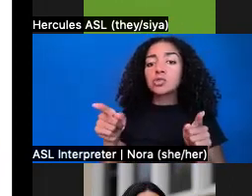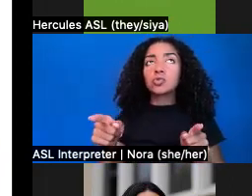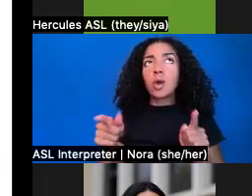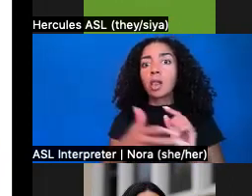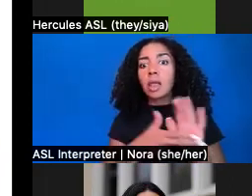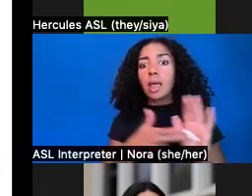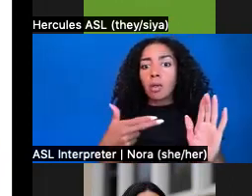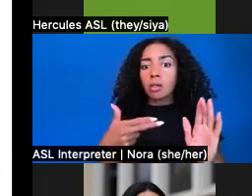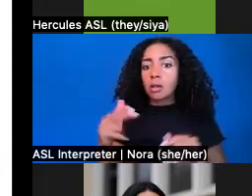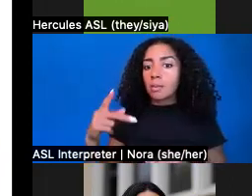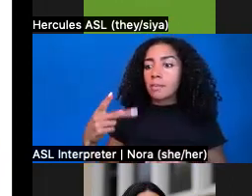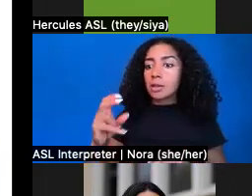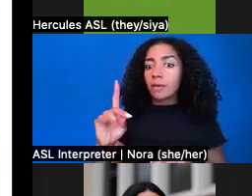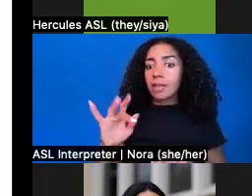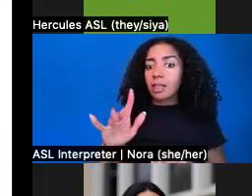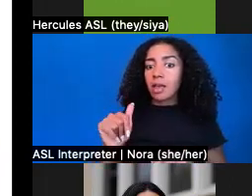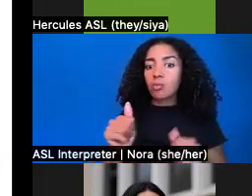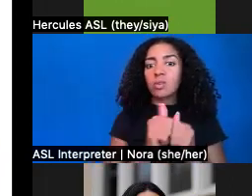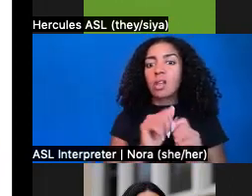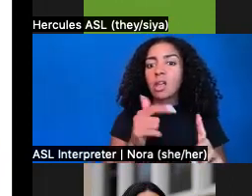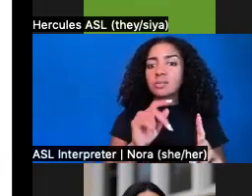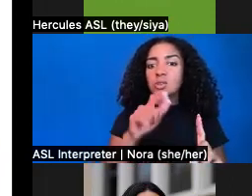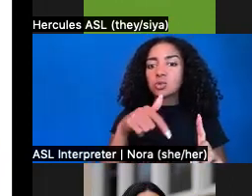they're trying to get some sort of legal protections.